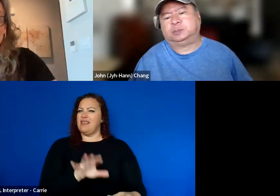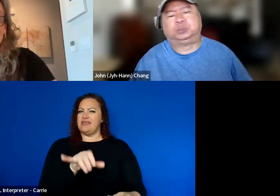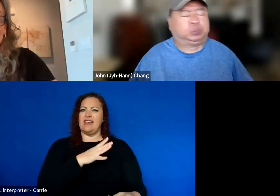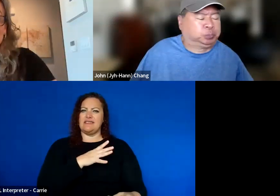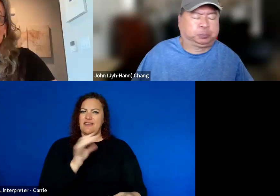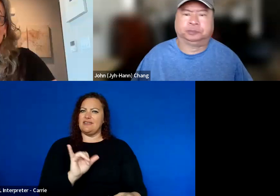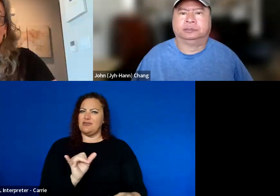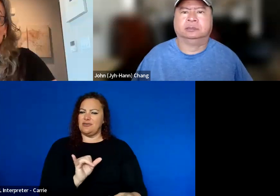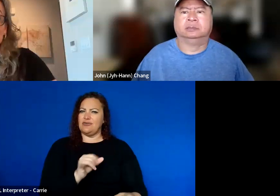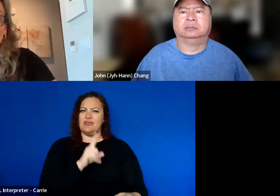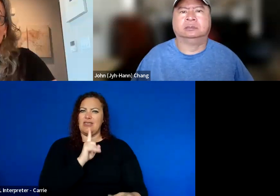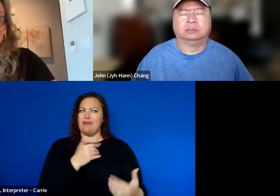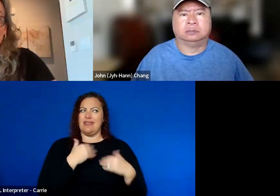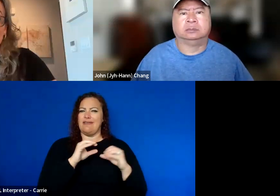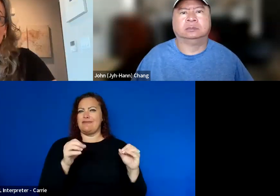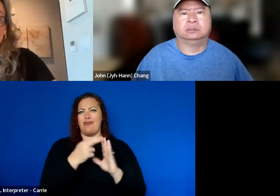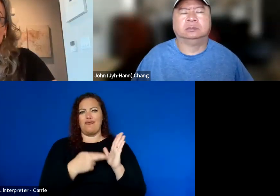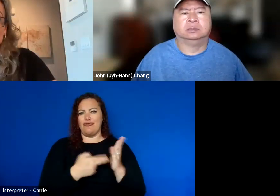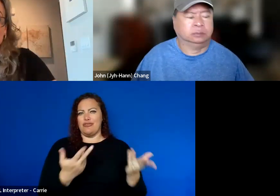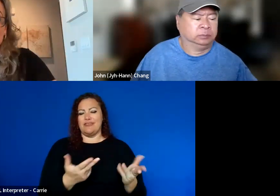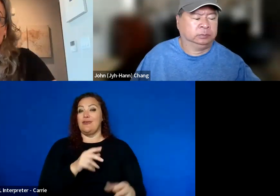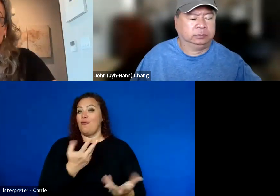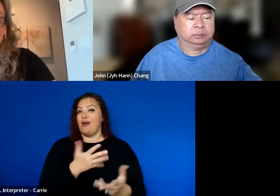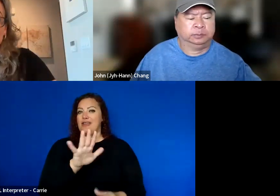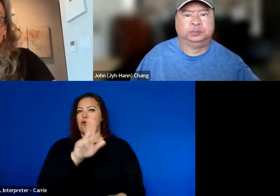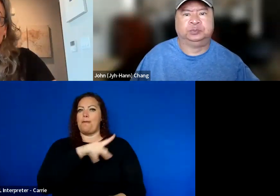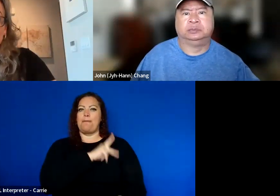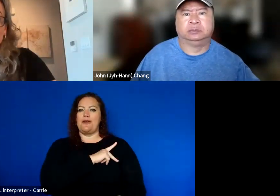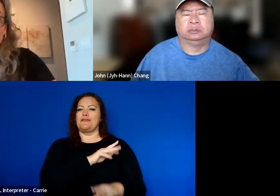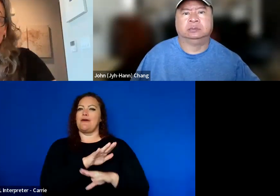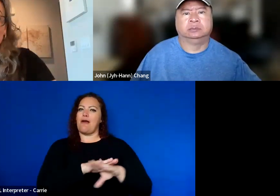too. There's really no rules. It's about your personal comfort.